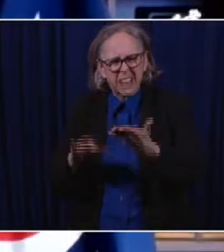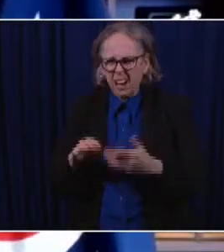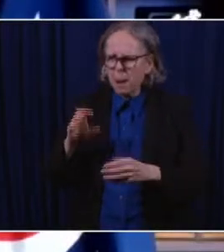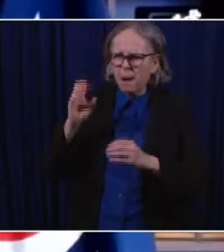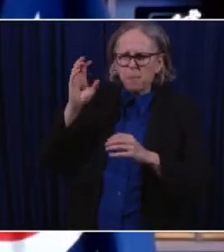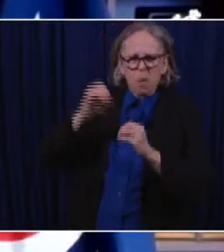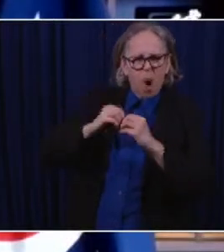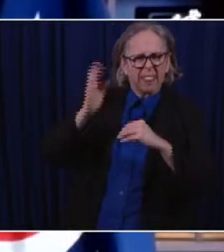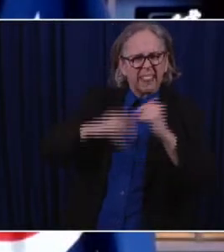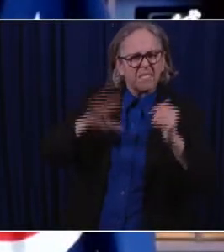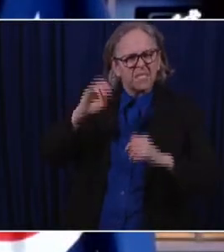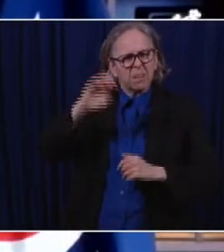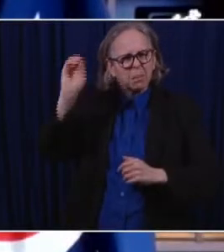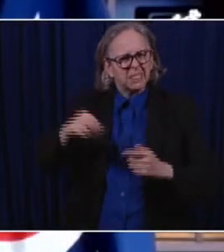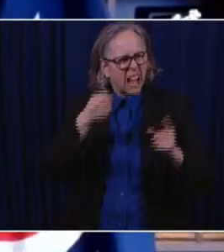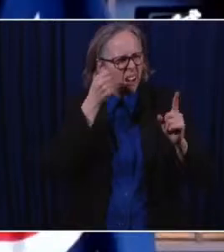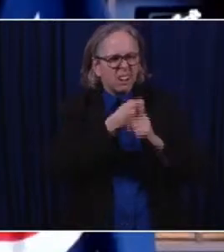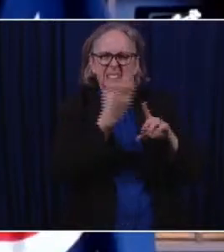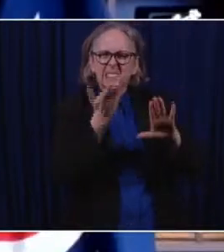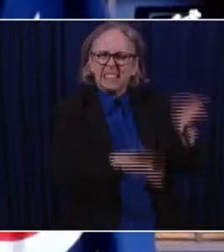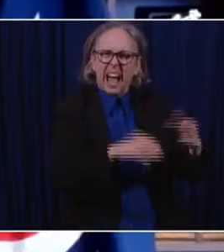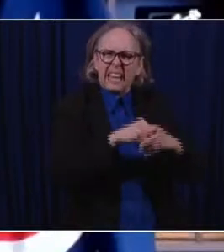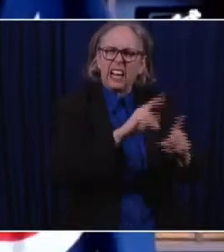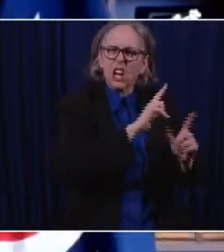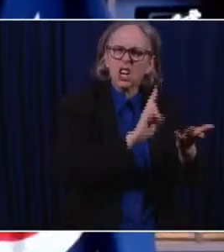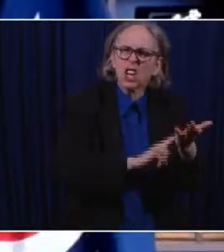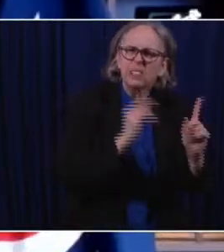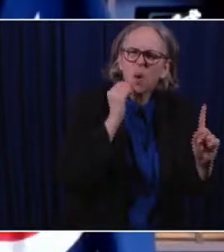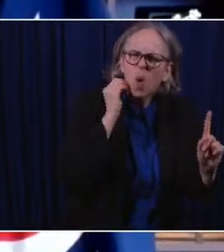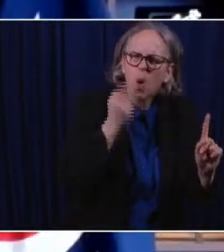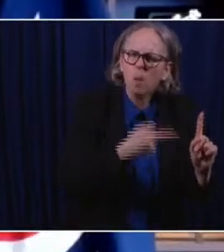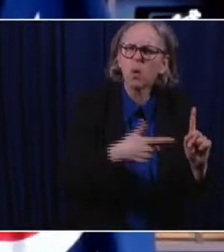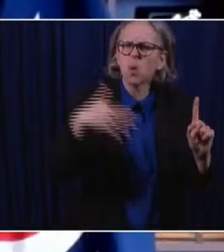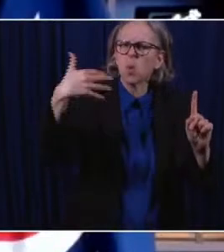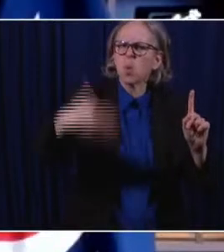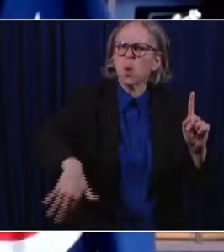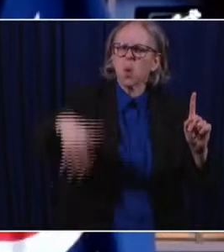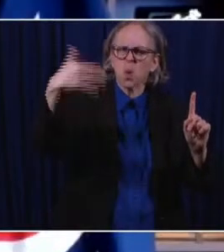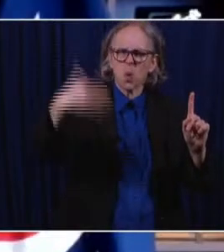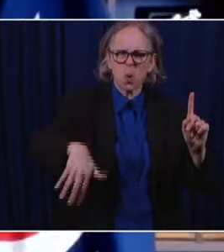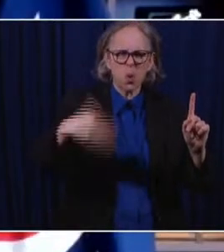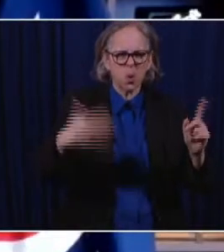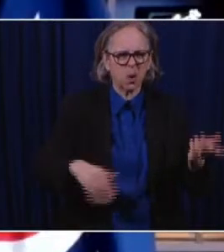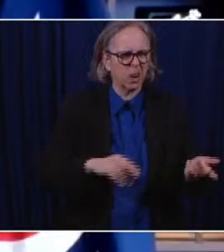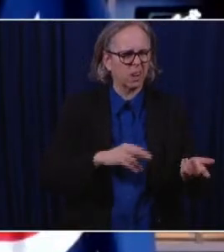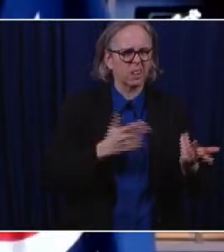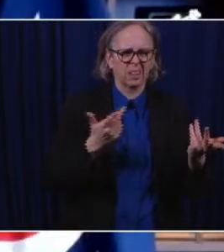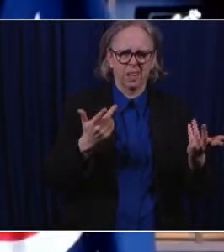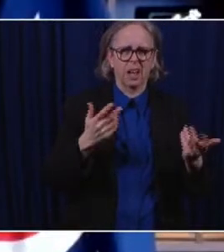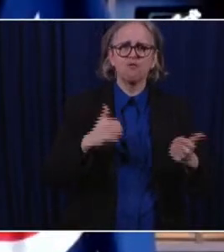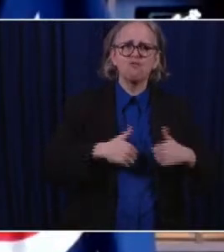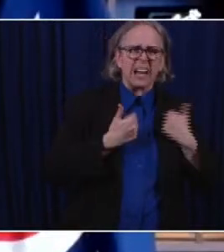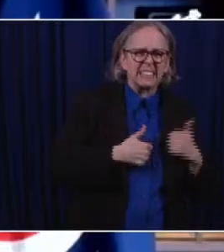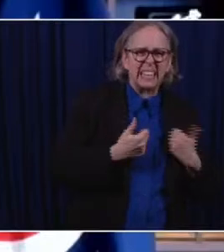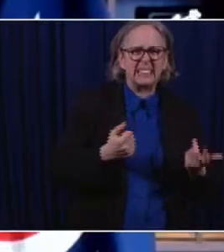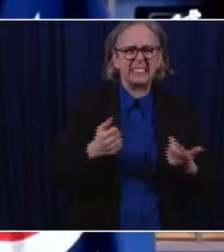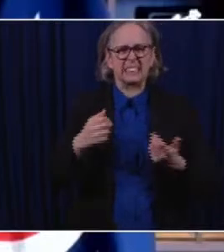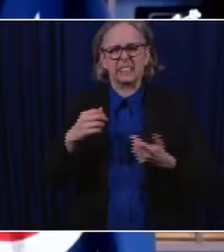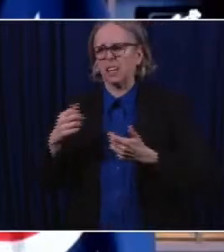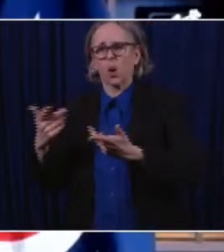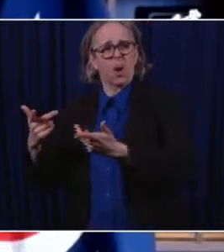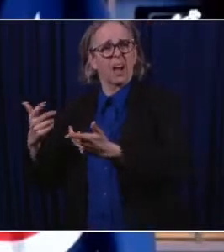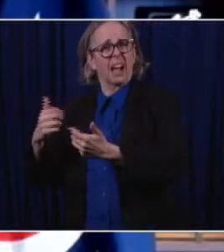seeing the hospitalizations drop, which has great value throughout our healthcare system and our